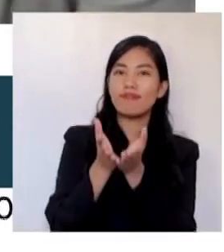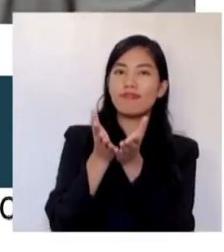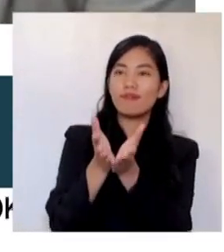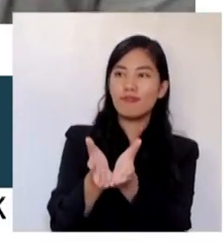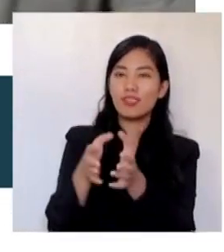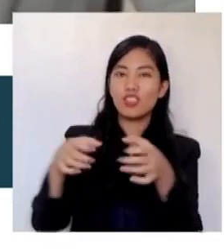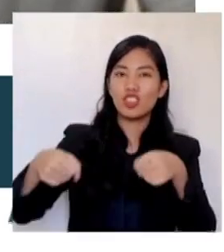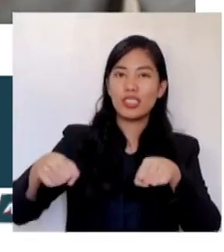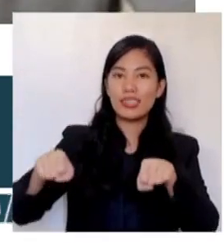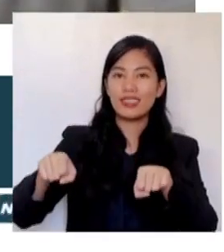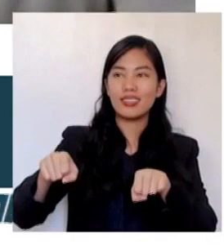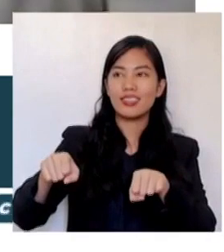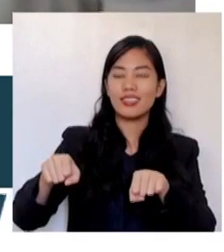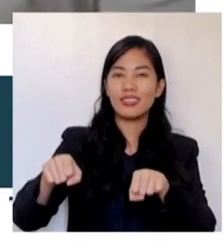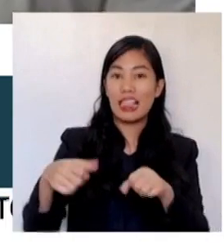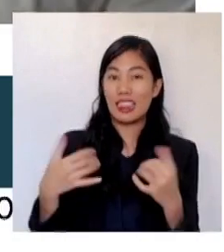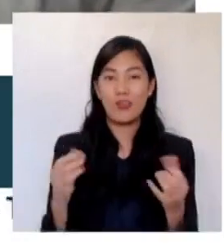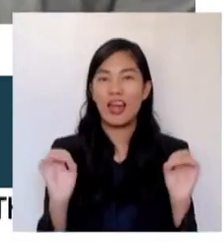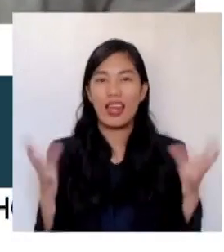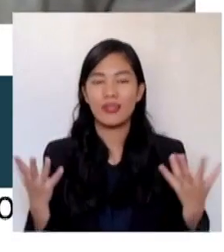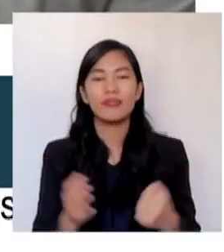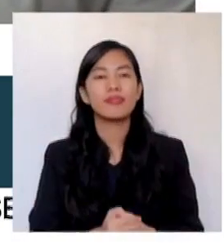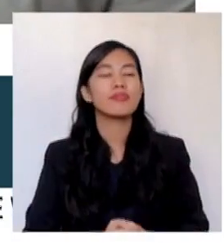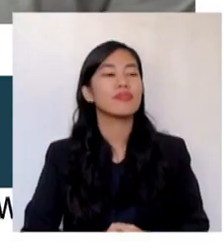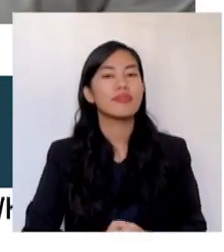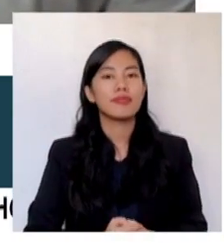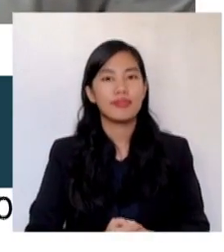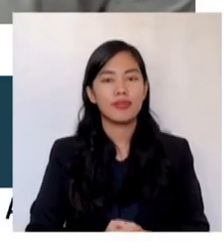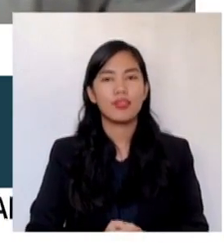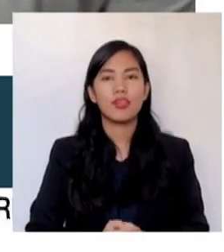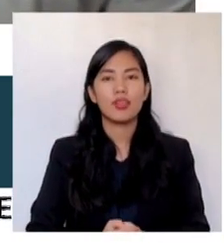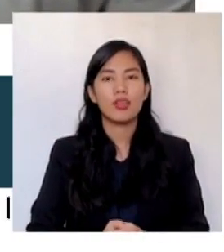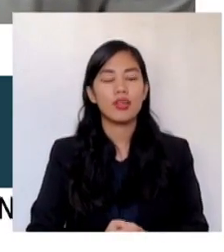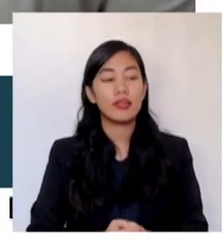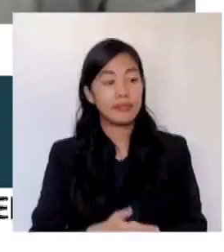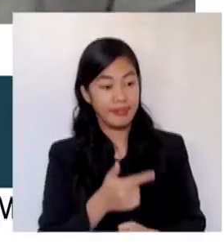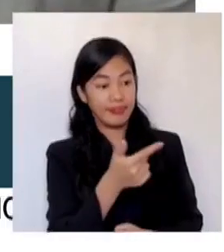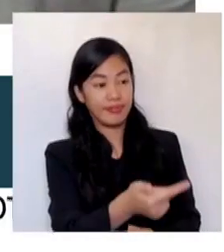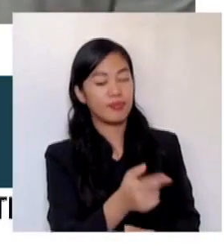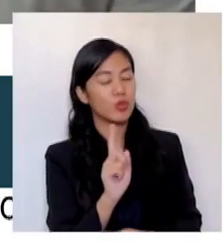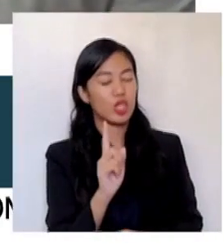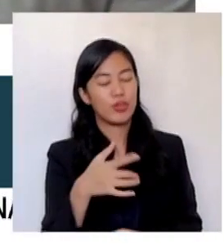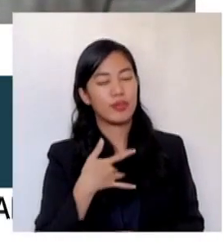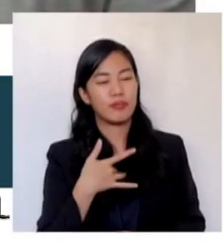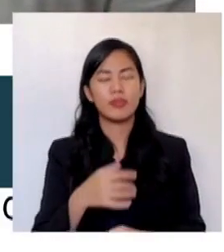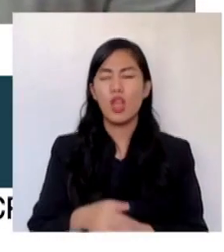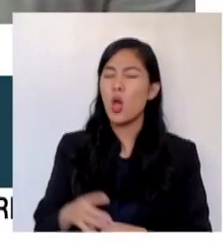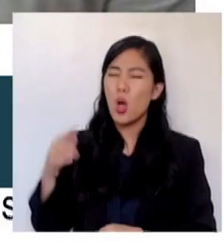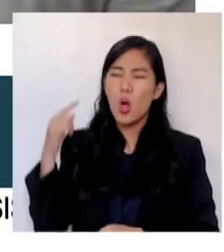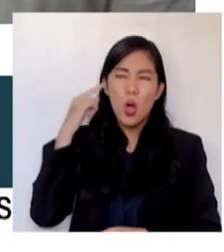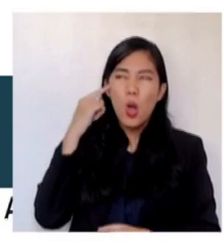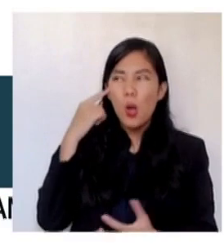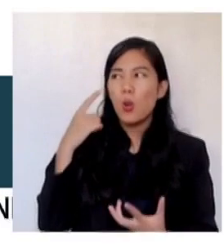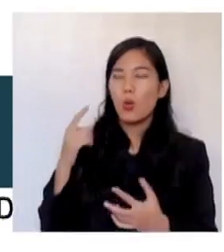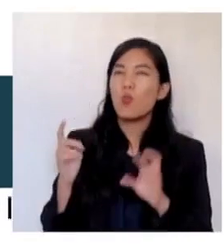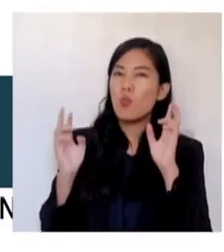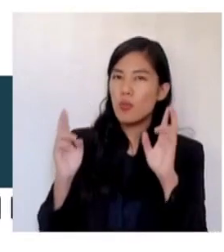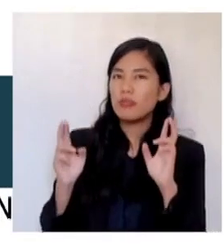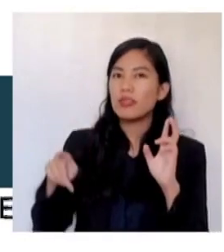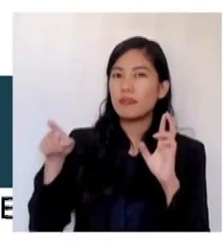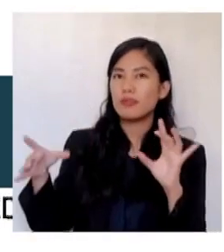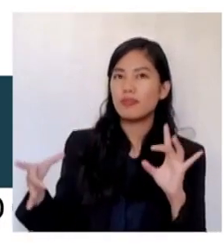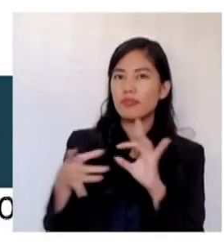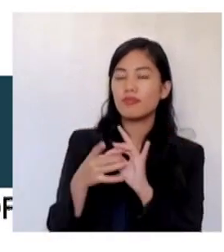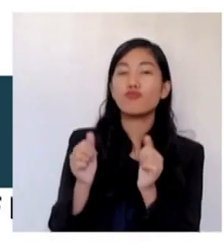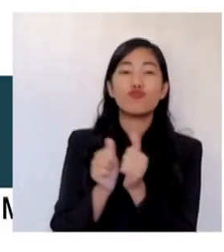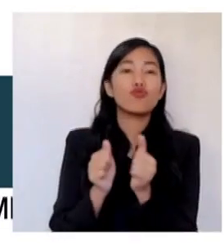first. Well, I was hoping that they can tie it up with the bigger international political issue, because at the end of the day,